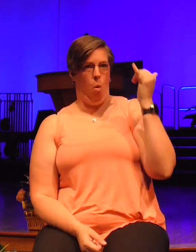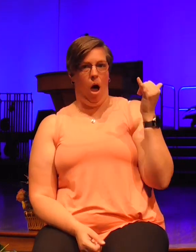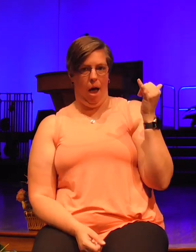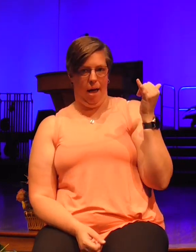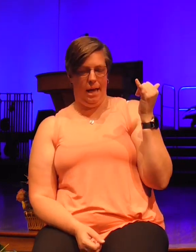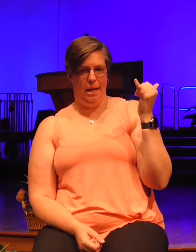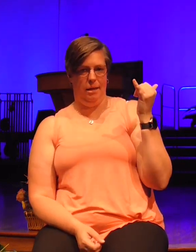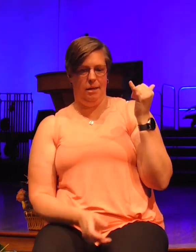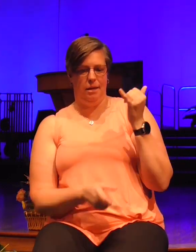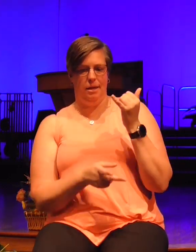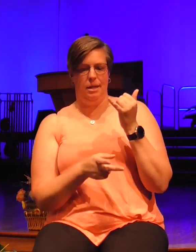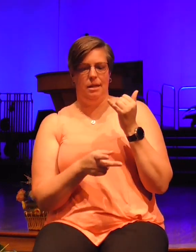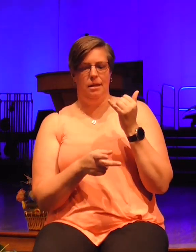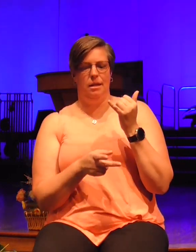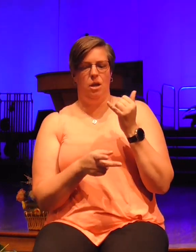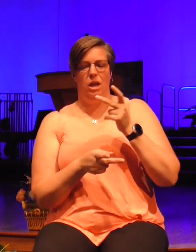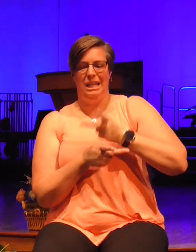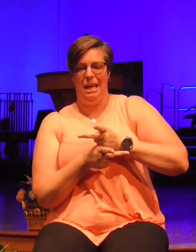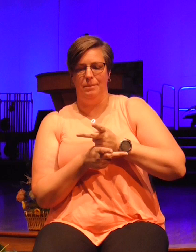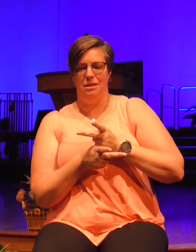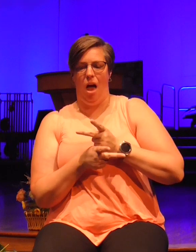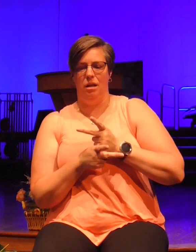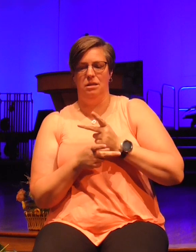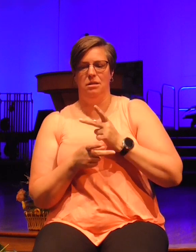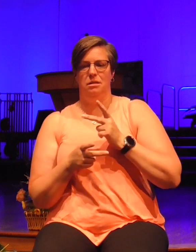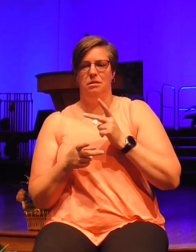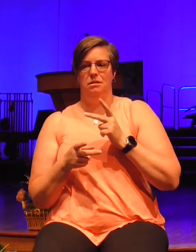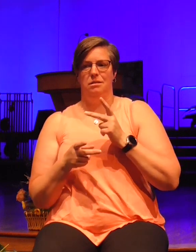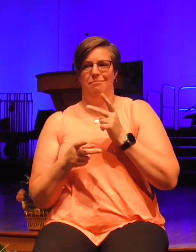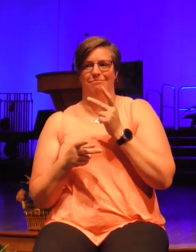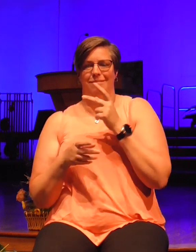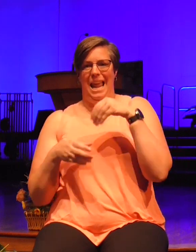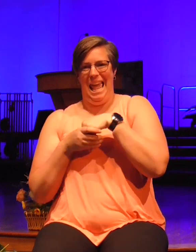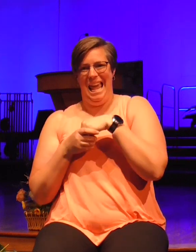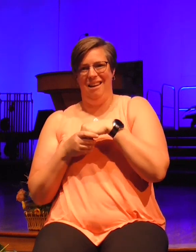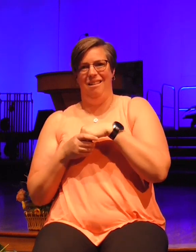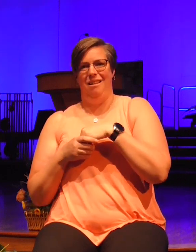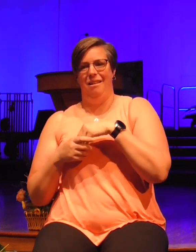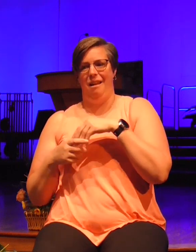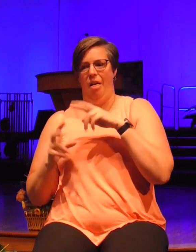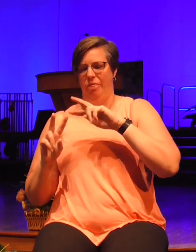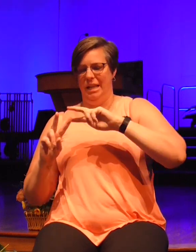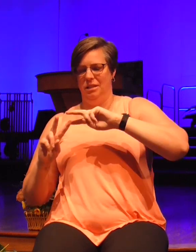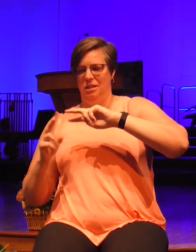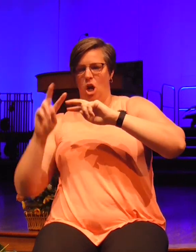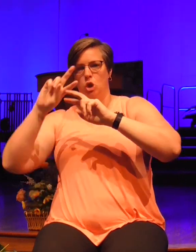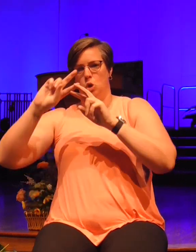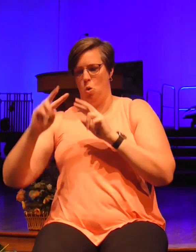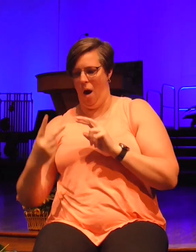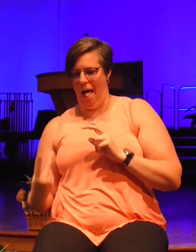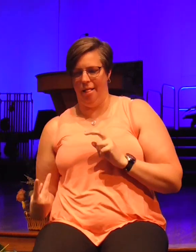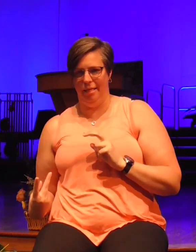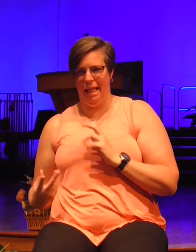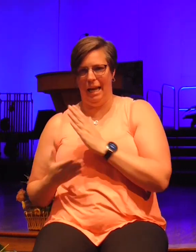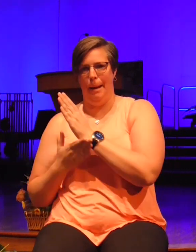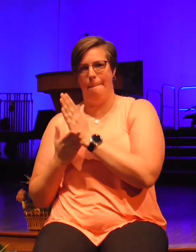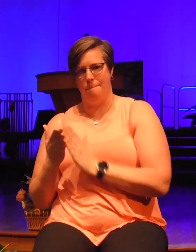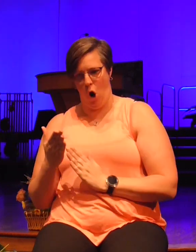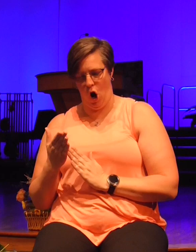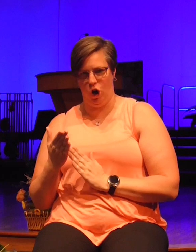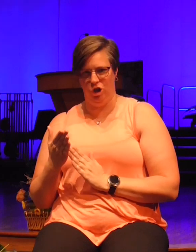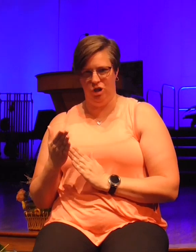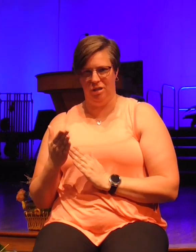keep us stuck in that duality because there's some part of us that wants to believe possibly that there's some force outside of